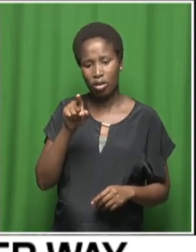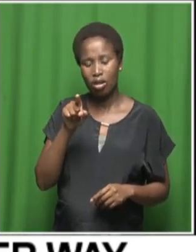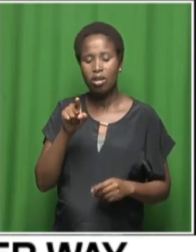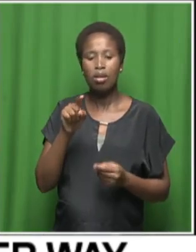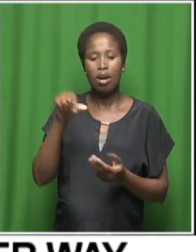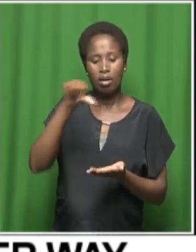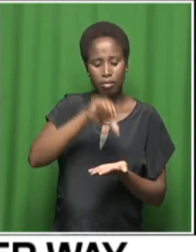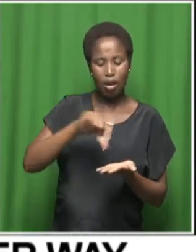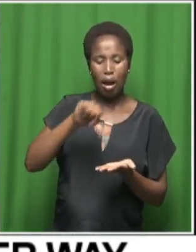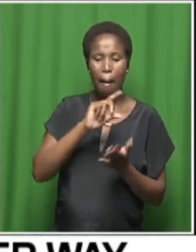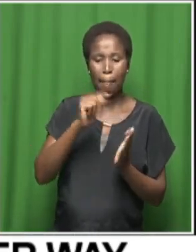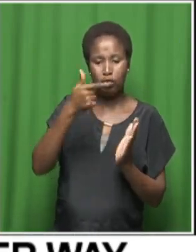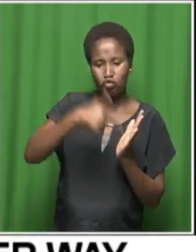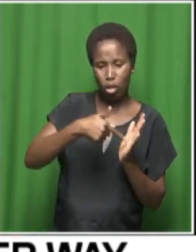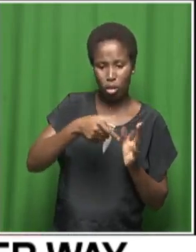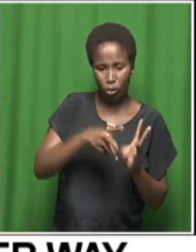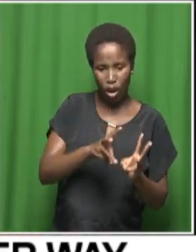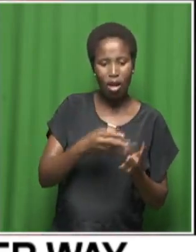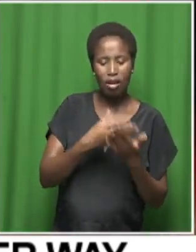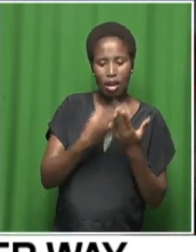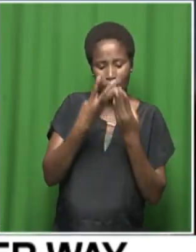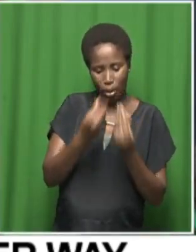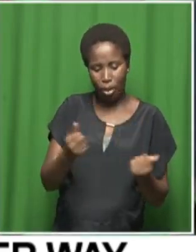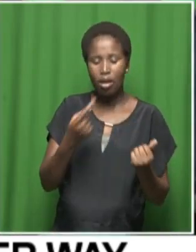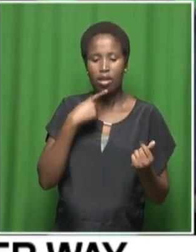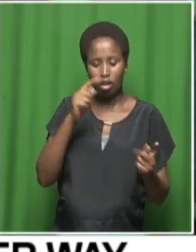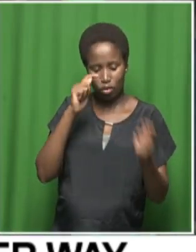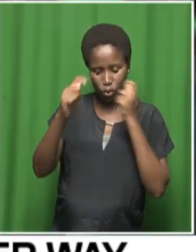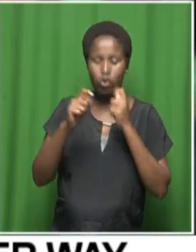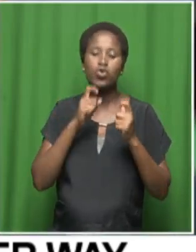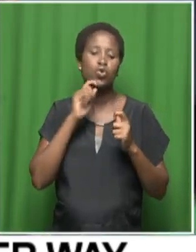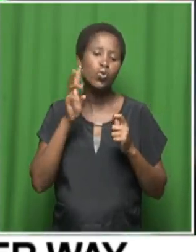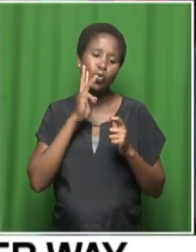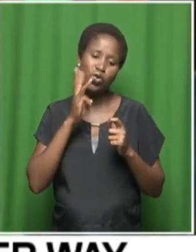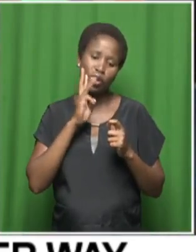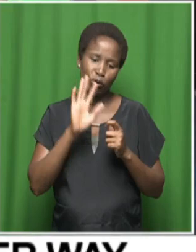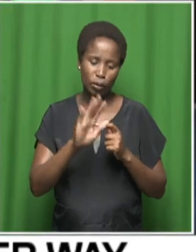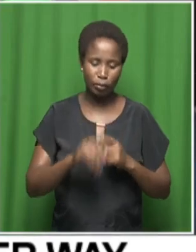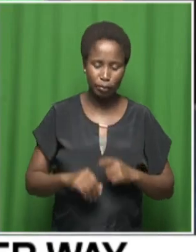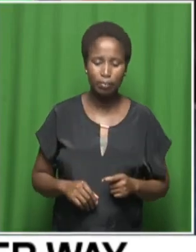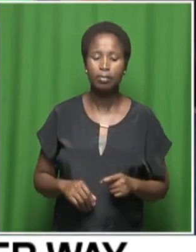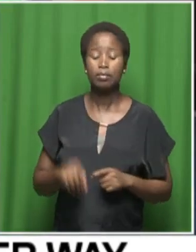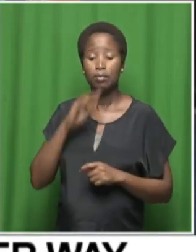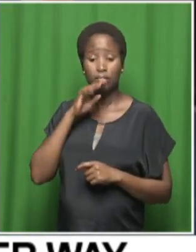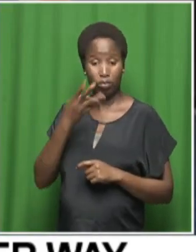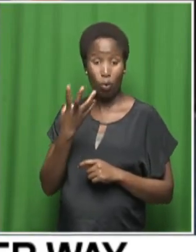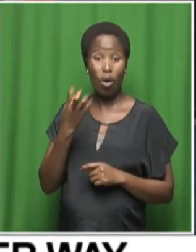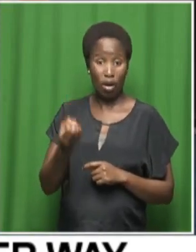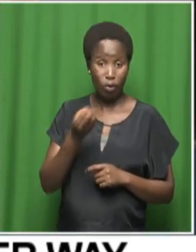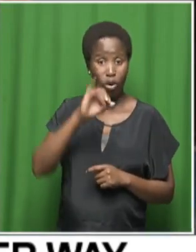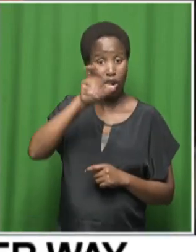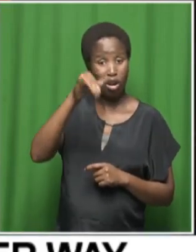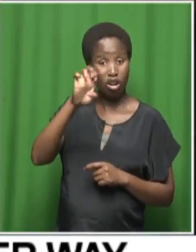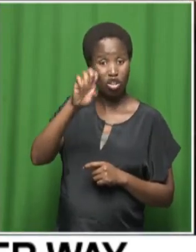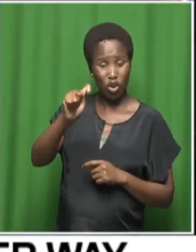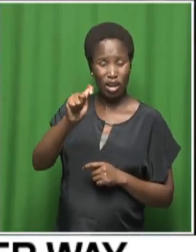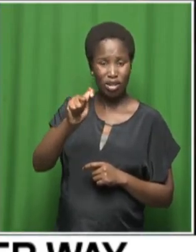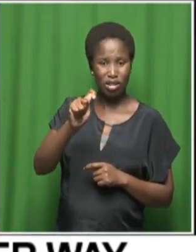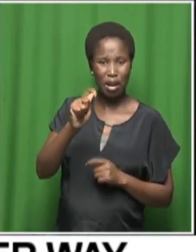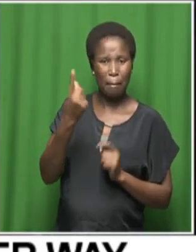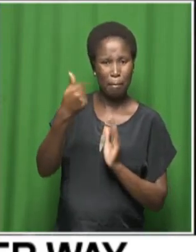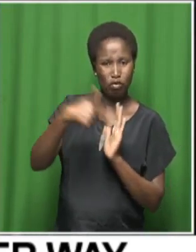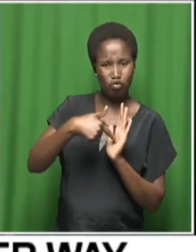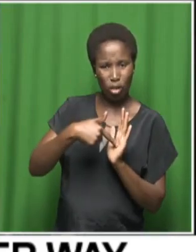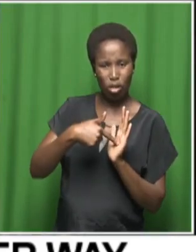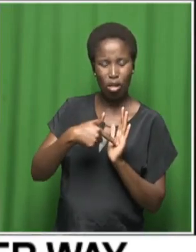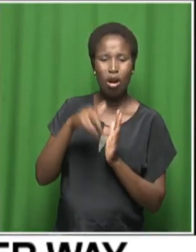mm-hmm, to generate electricity and runs the motor. And mobility, I mean, we even have jet fuel, I understand, synthetic jet fuel, and yes, you